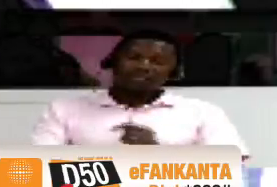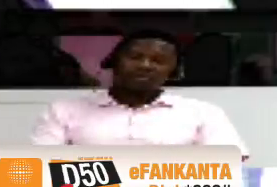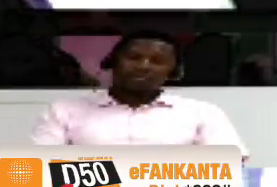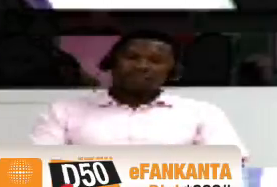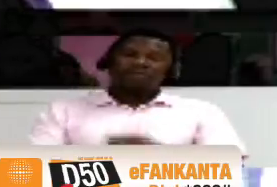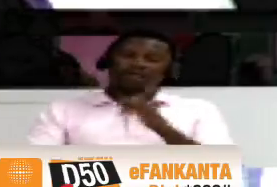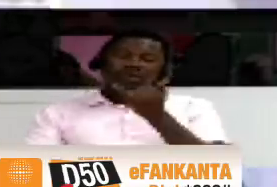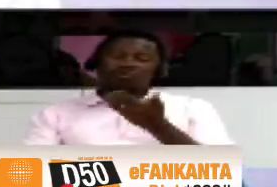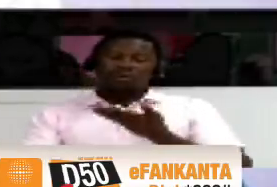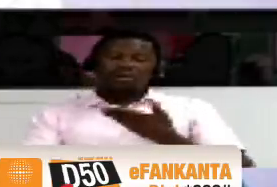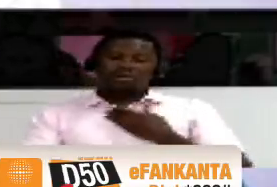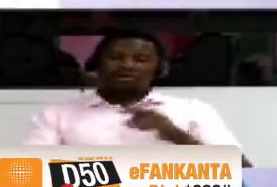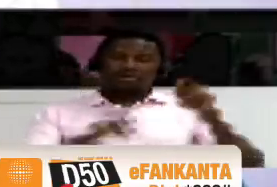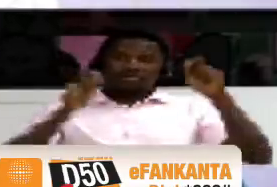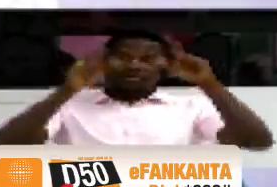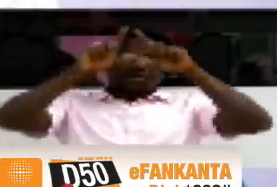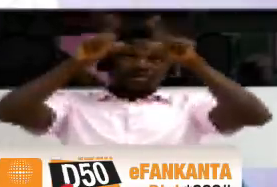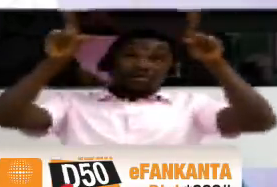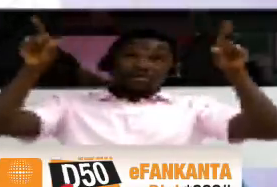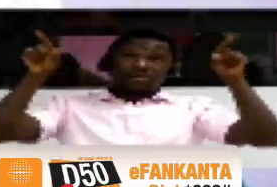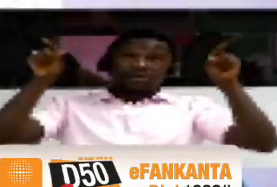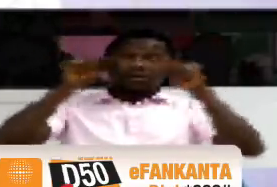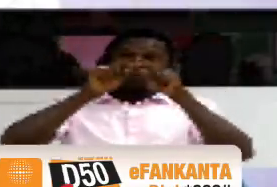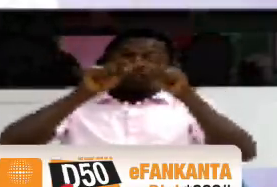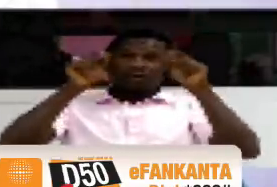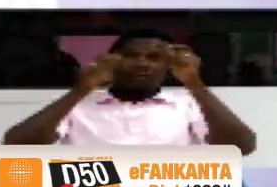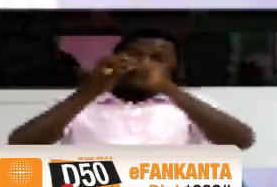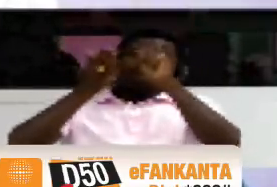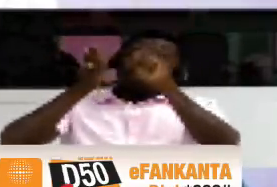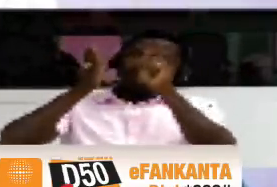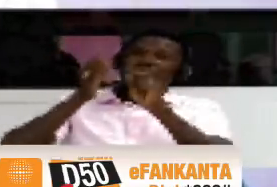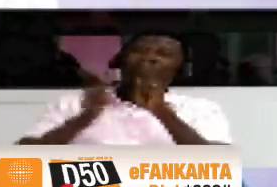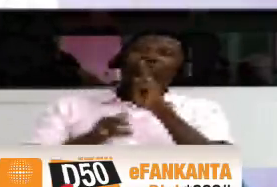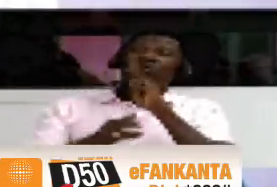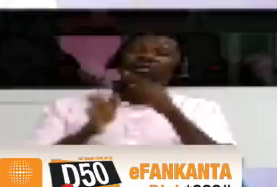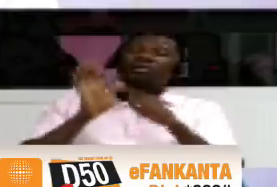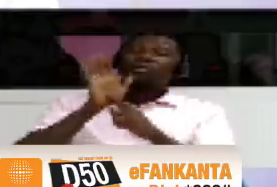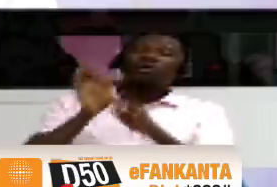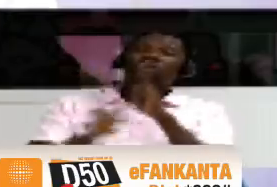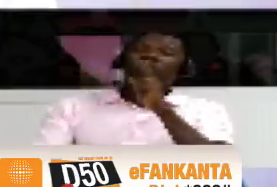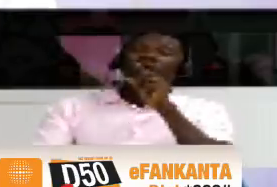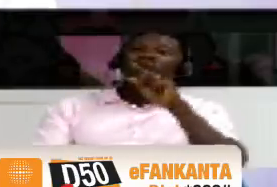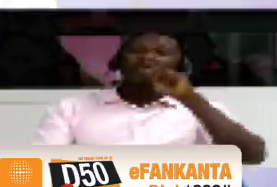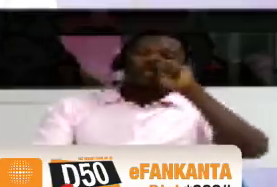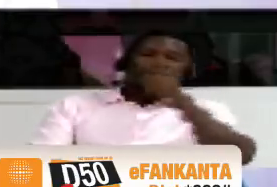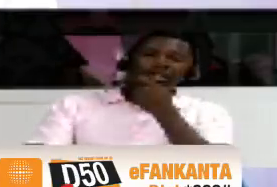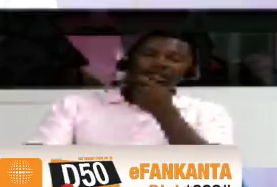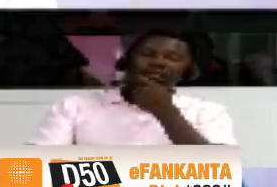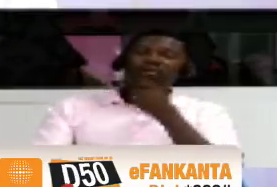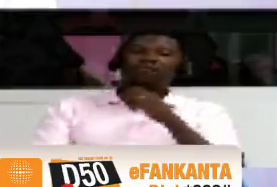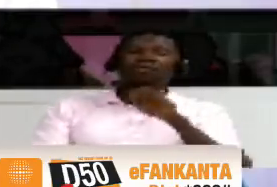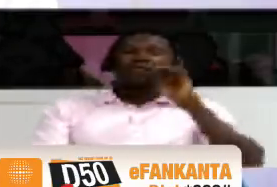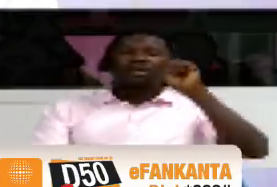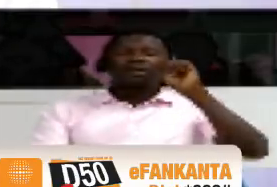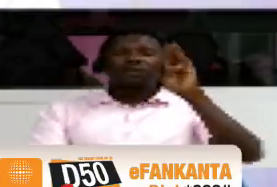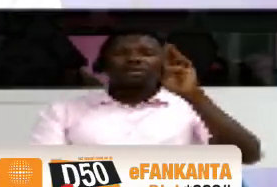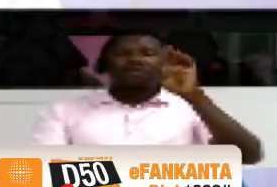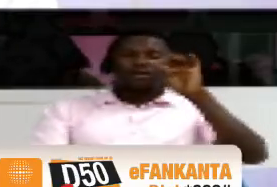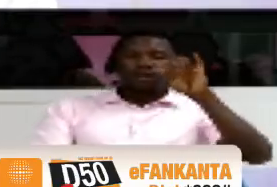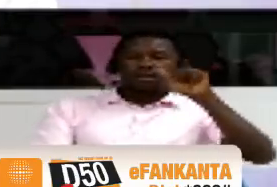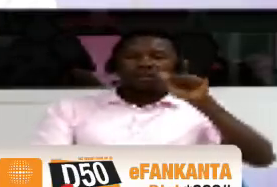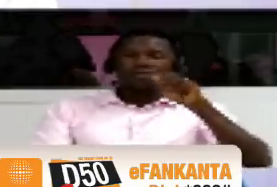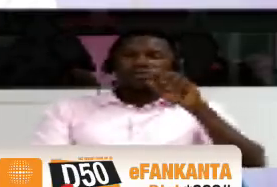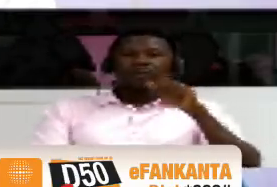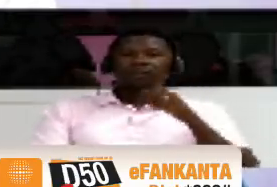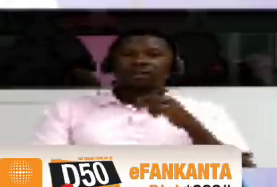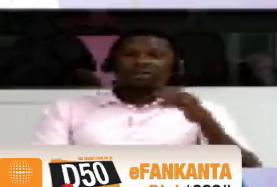are carrying placards, writings, who killed Ibrahim Abari, justice delayed is justice denied,